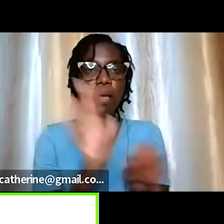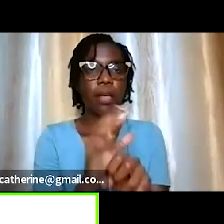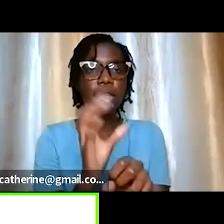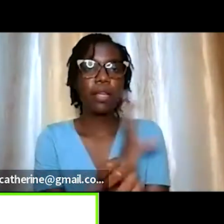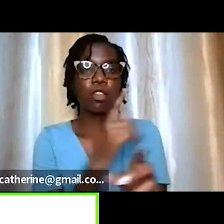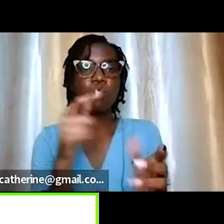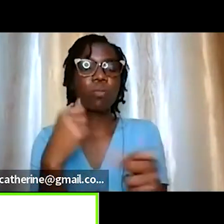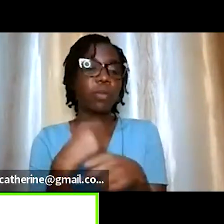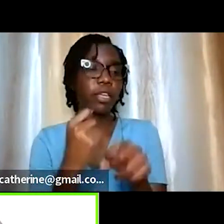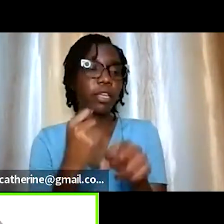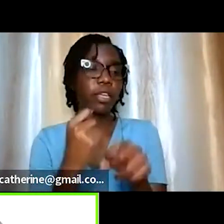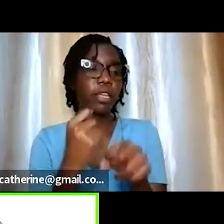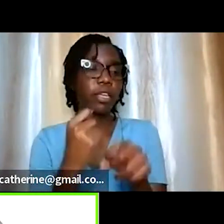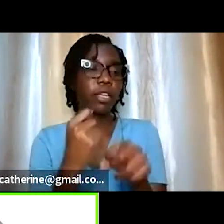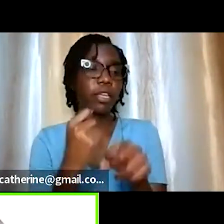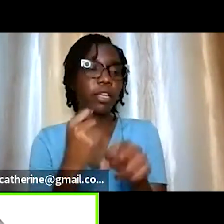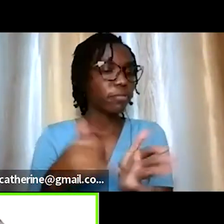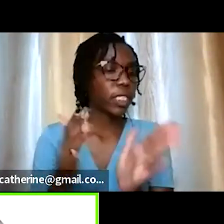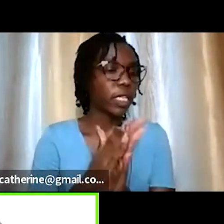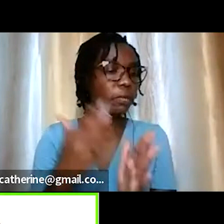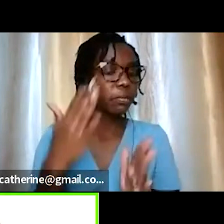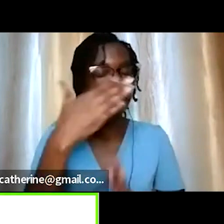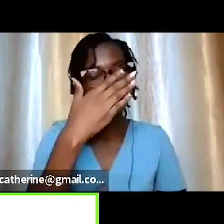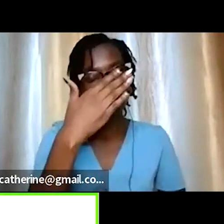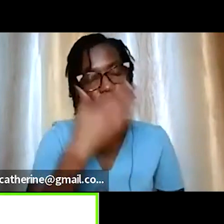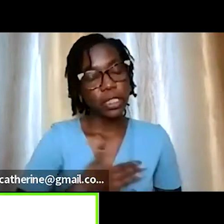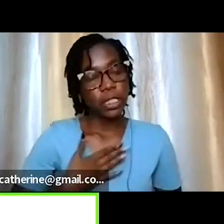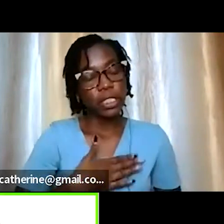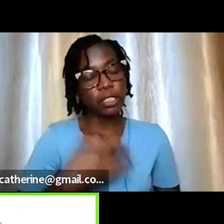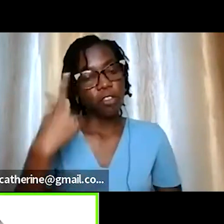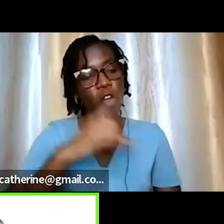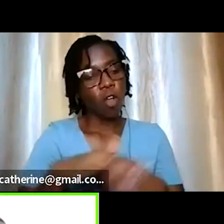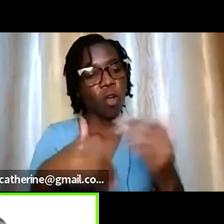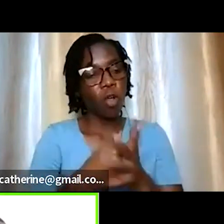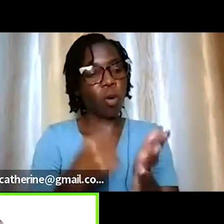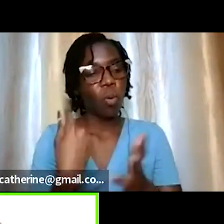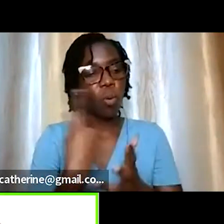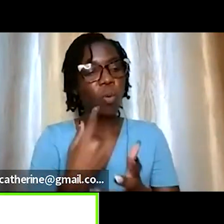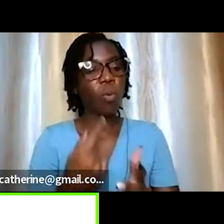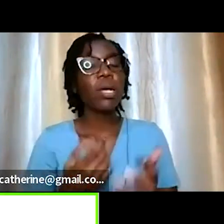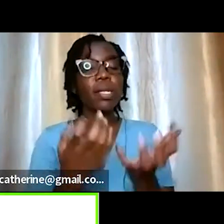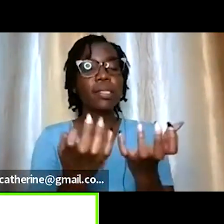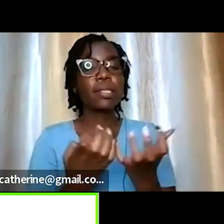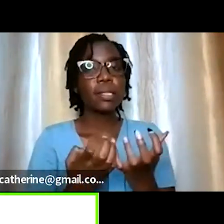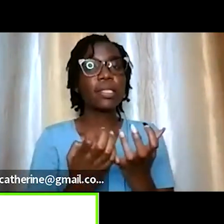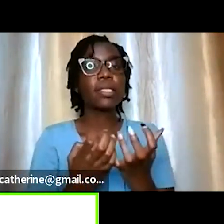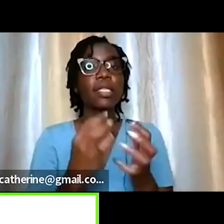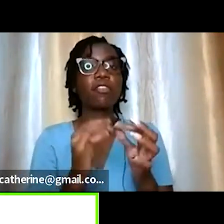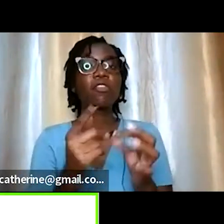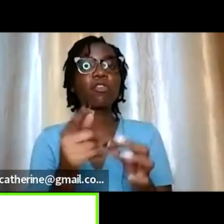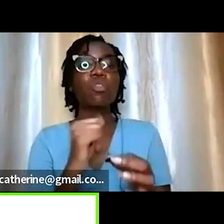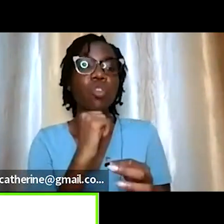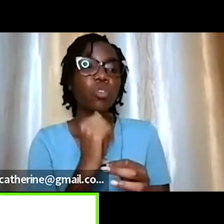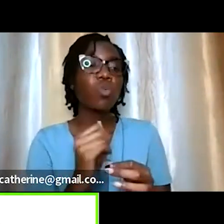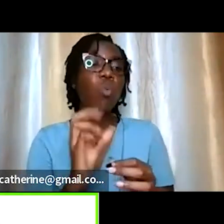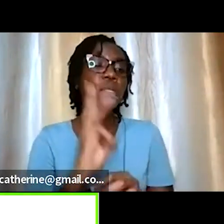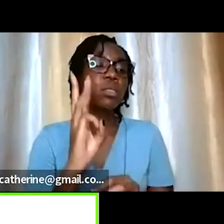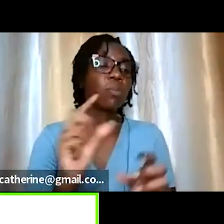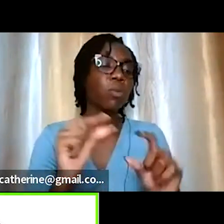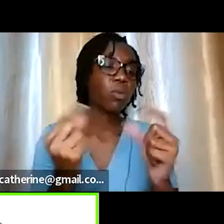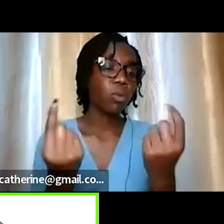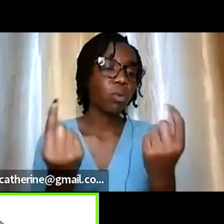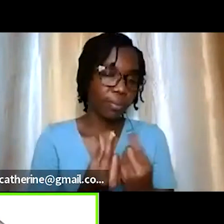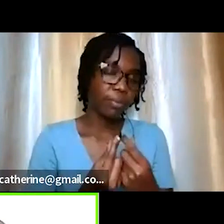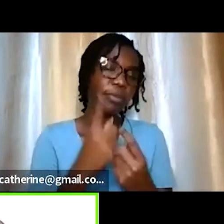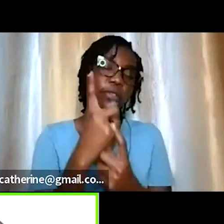inclusive. And please, for all of us who are in this session, if you're not in our WhatsApp group, make sure that you join our WhatsApp group, Get It